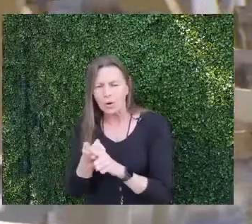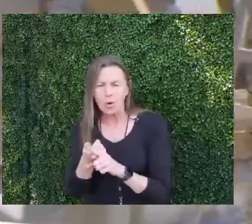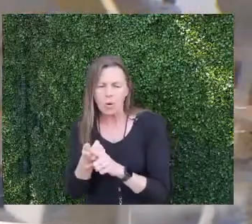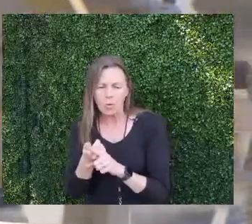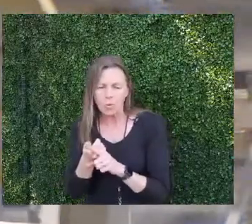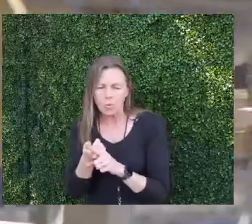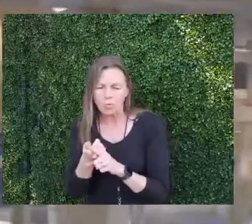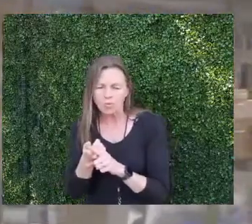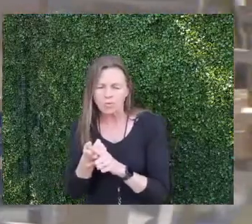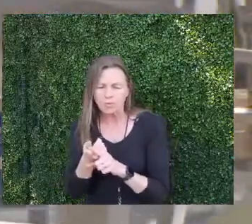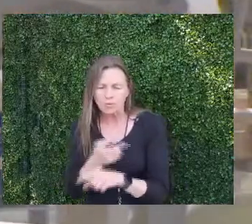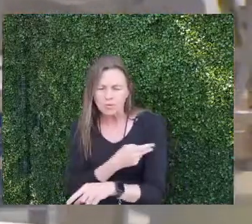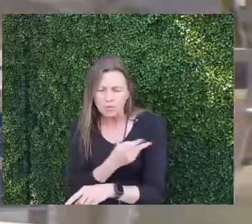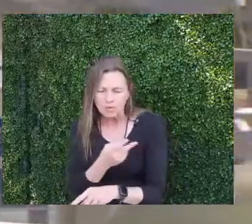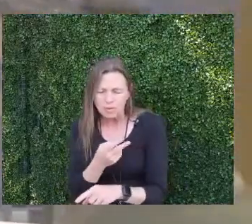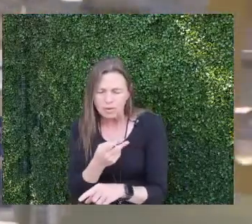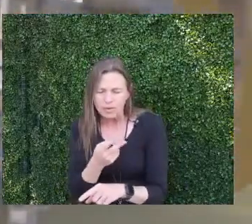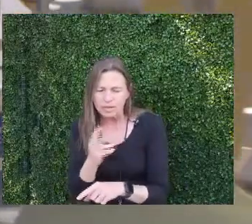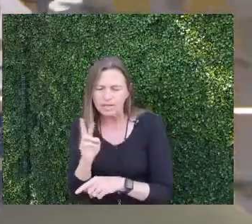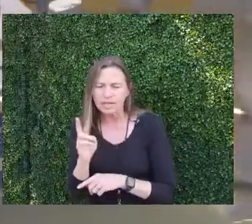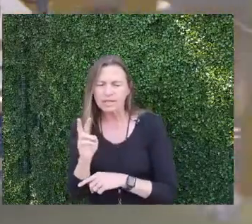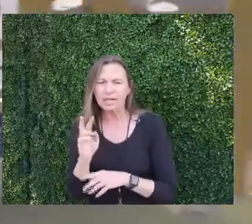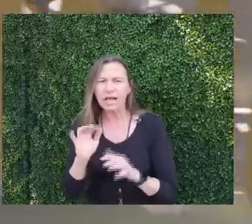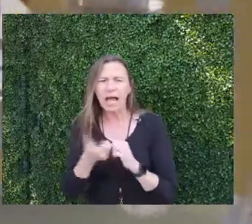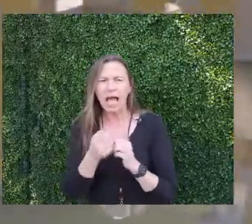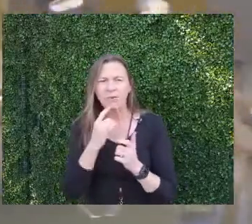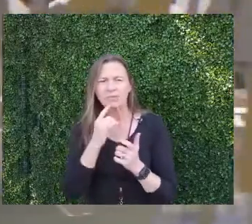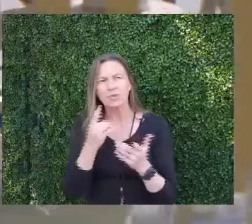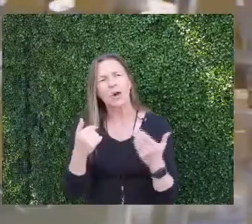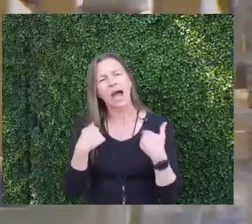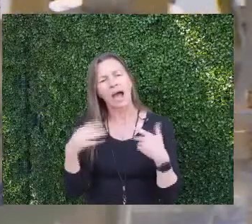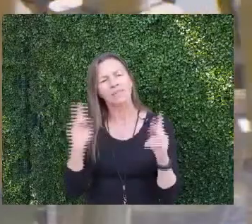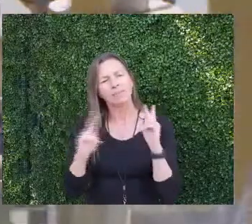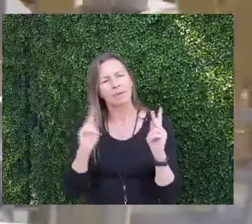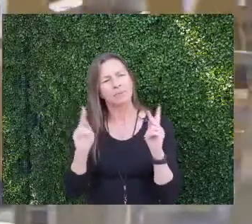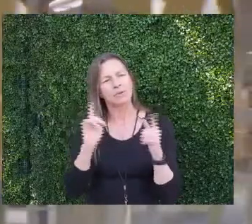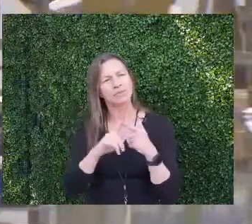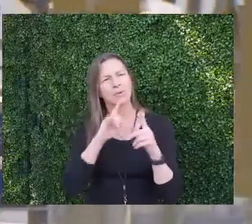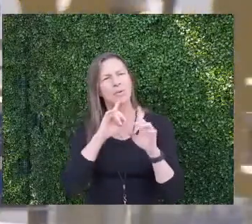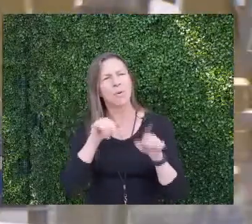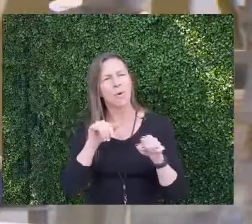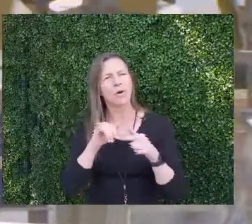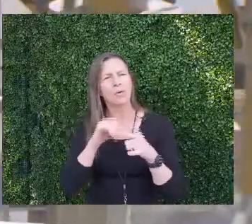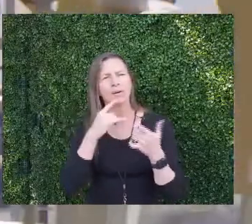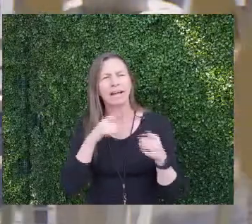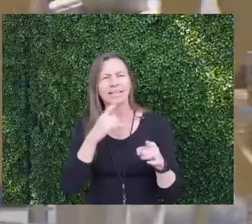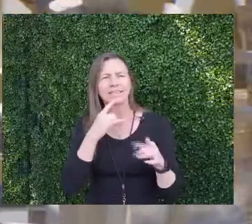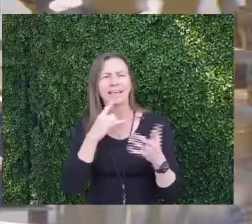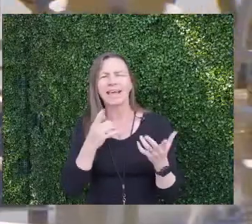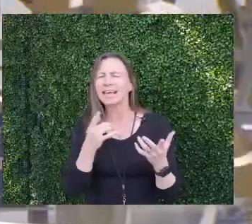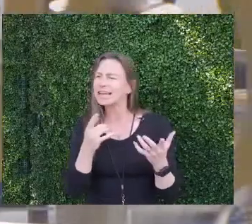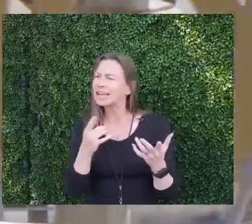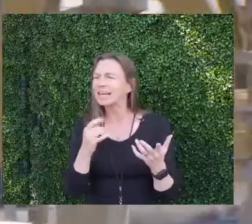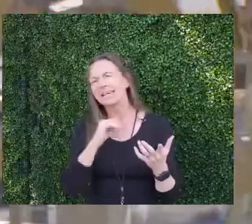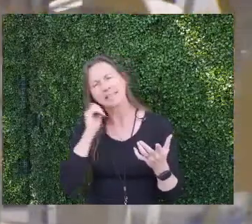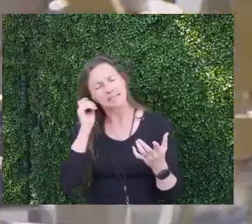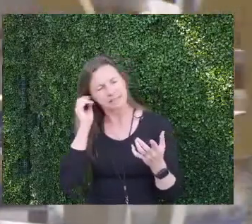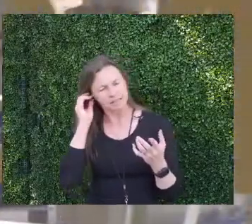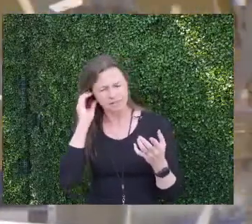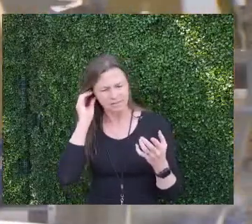a specific idea plan how to help the people for the vaccine improvement system? Is there any plan with that? Well,